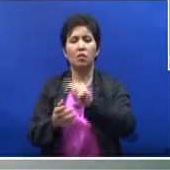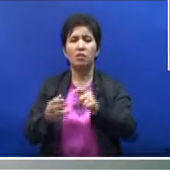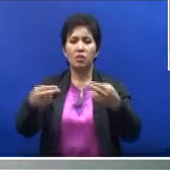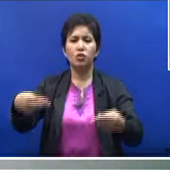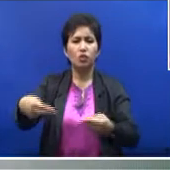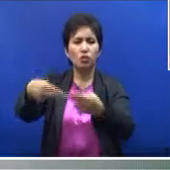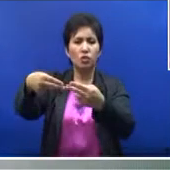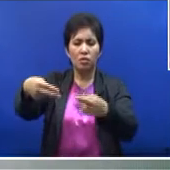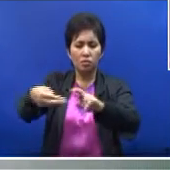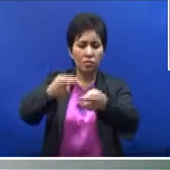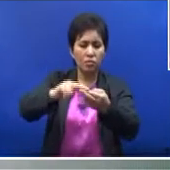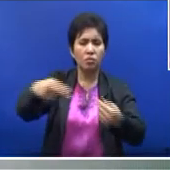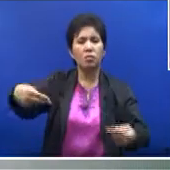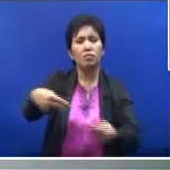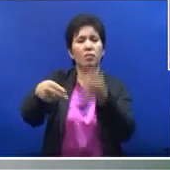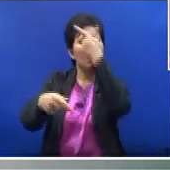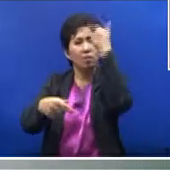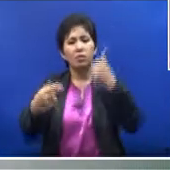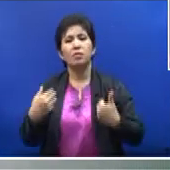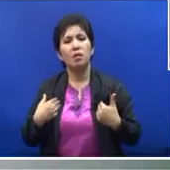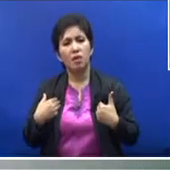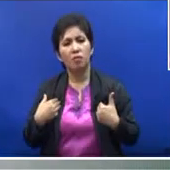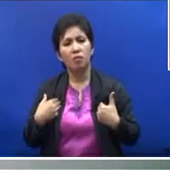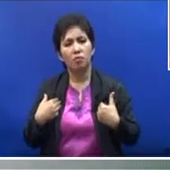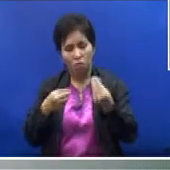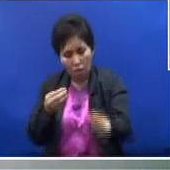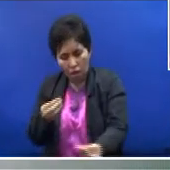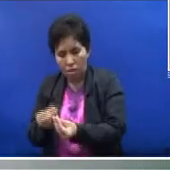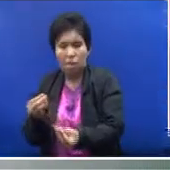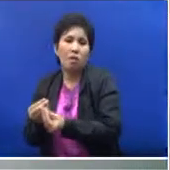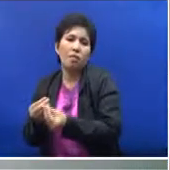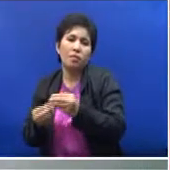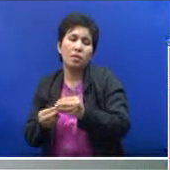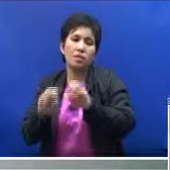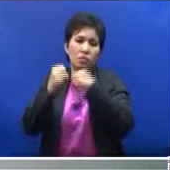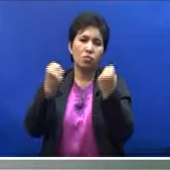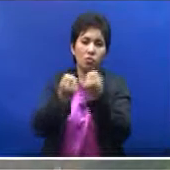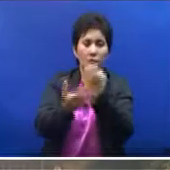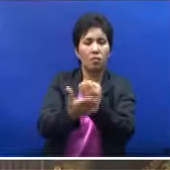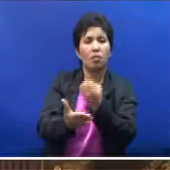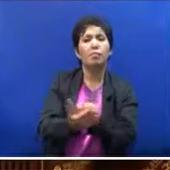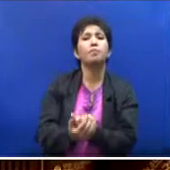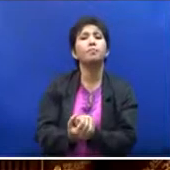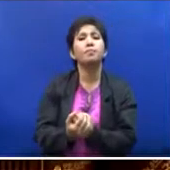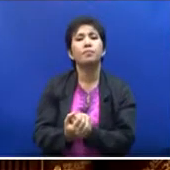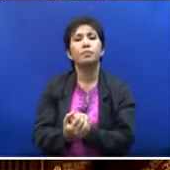are important. Okay, because it helps people to adapt to his social surroundings.